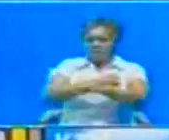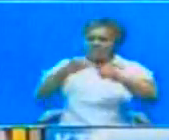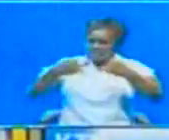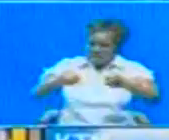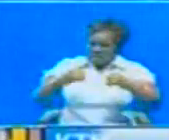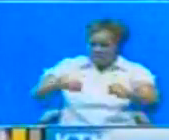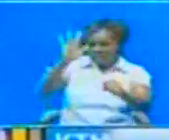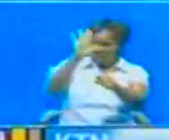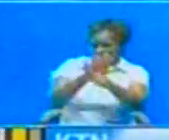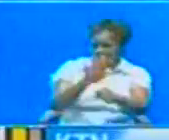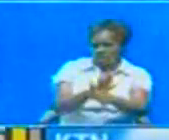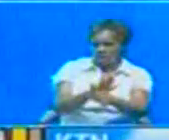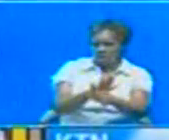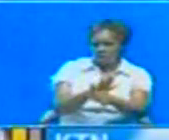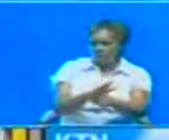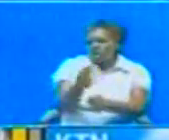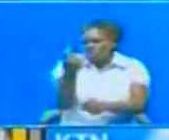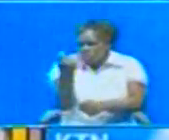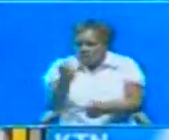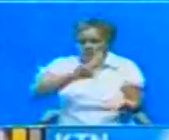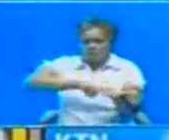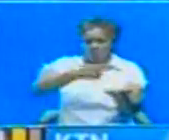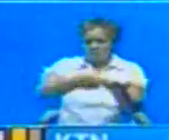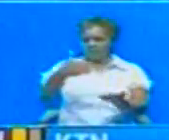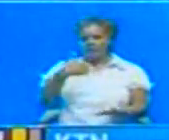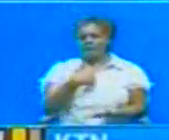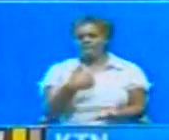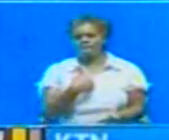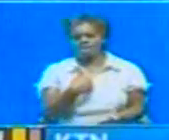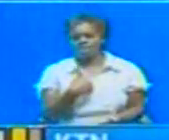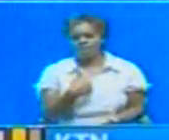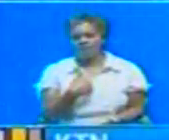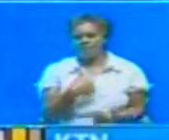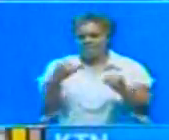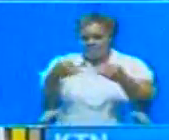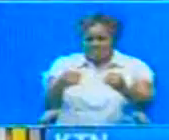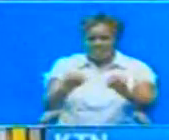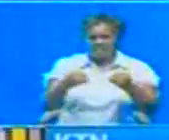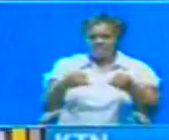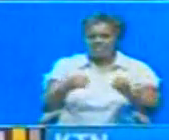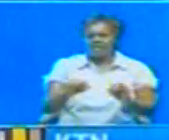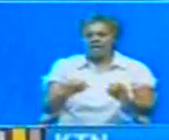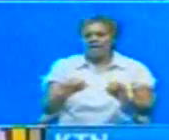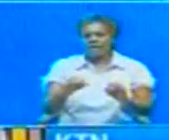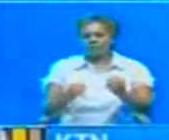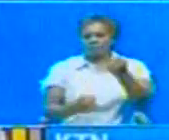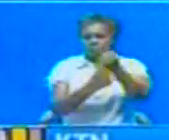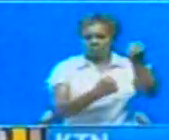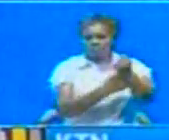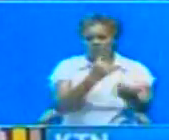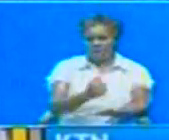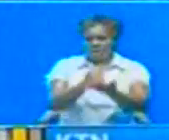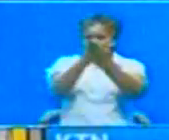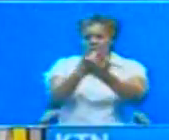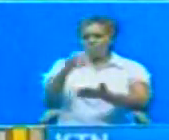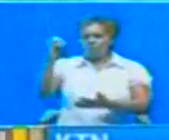much as we can with the little resources that we have to try with our bursary to help